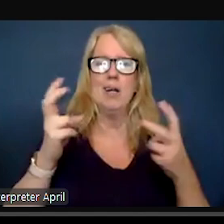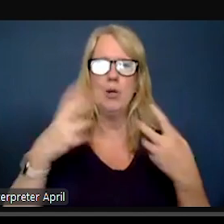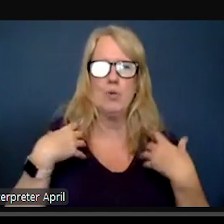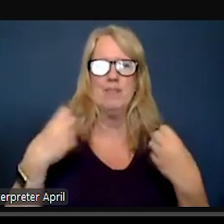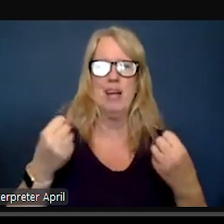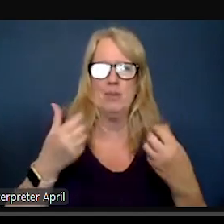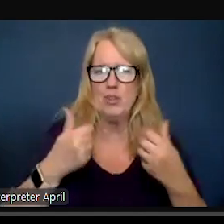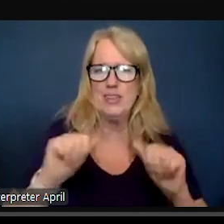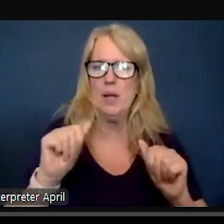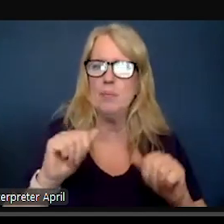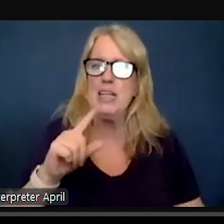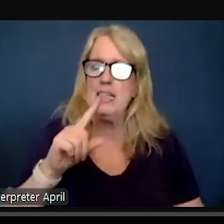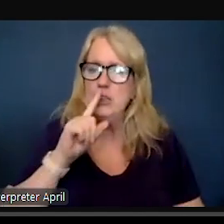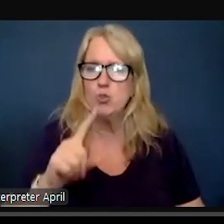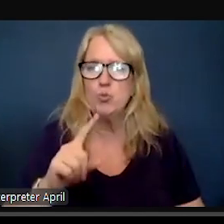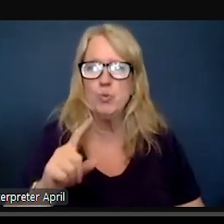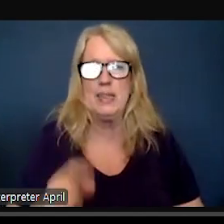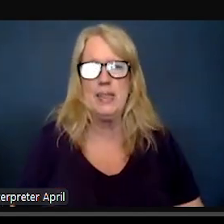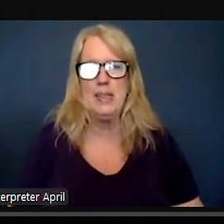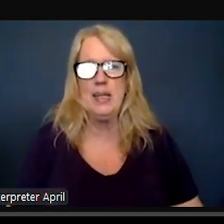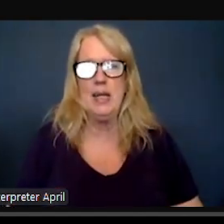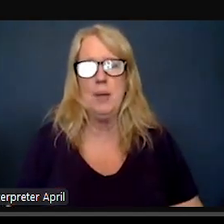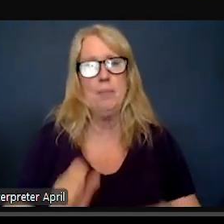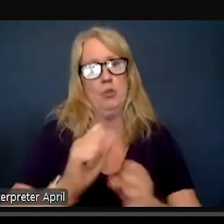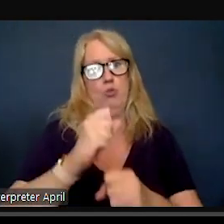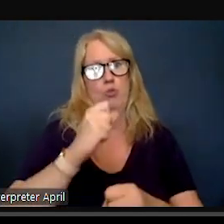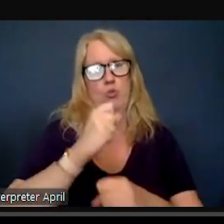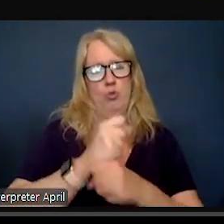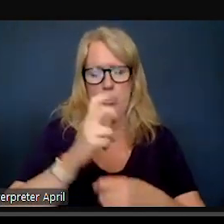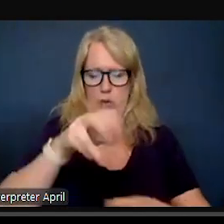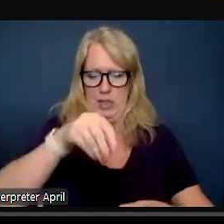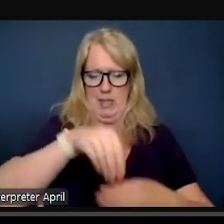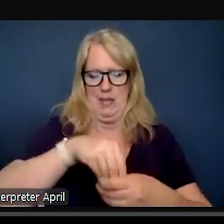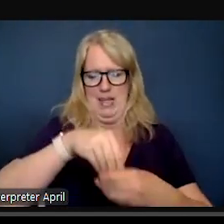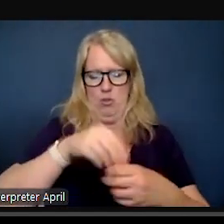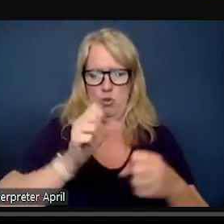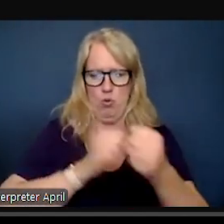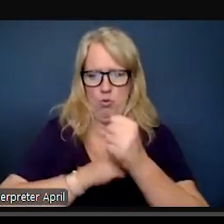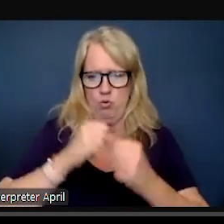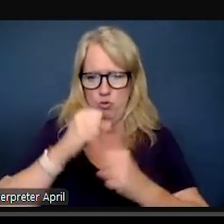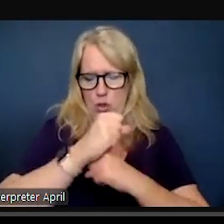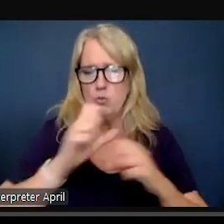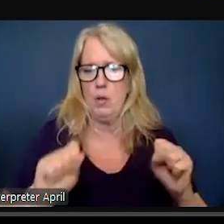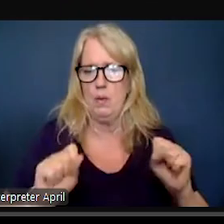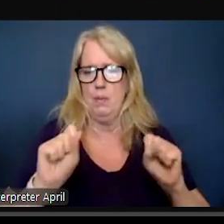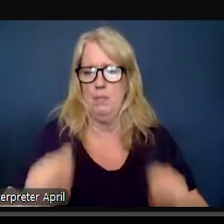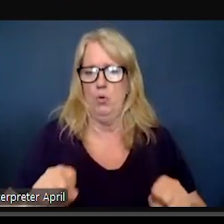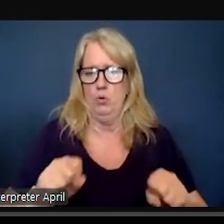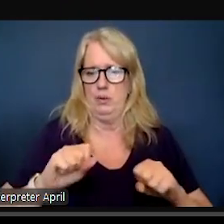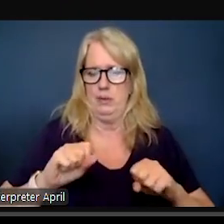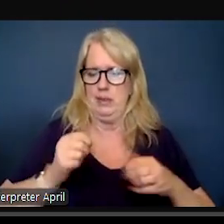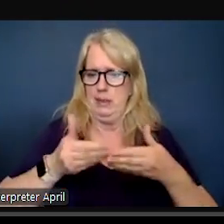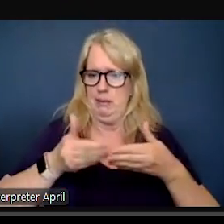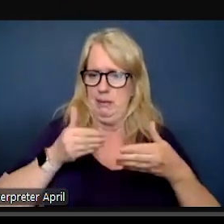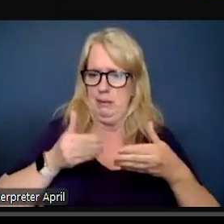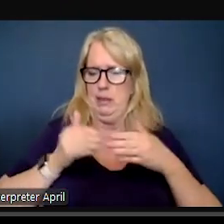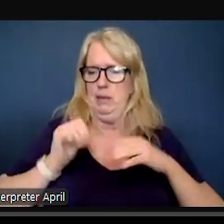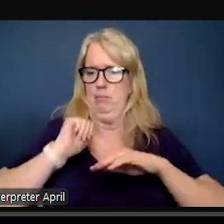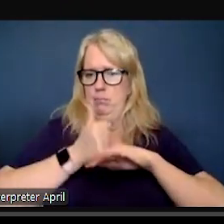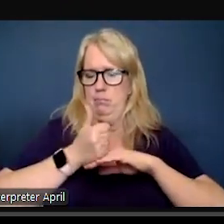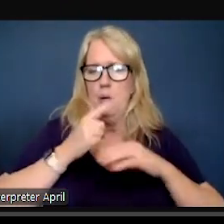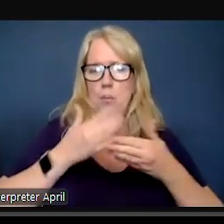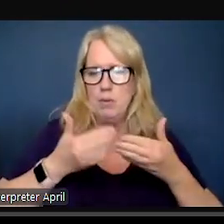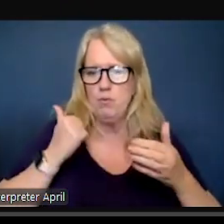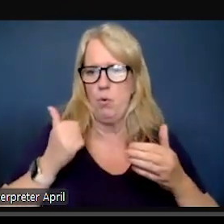attempt. It's really creating an infrastructure that is there potentially before it gets to that point for a lot of